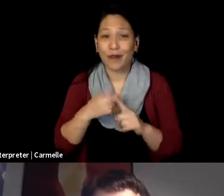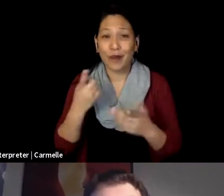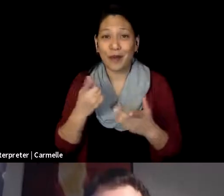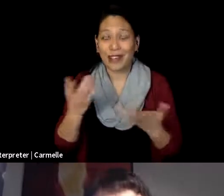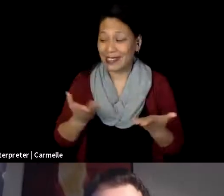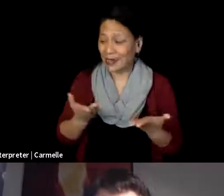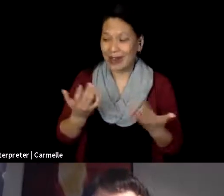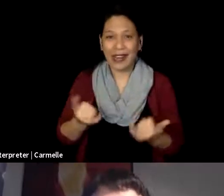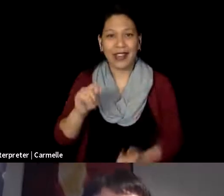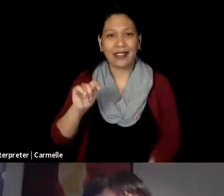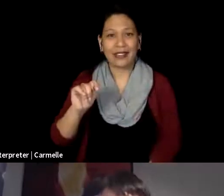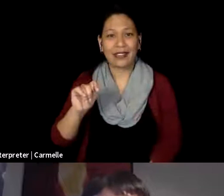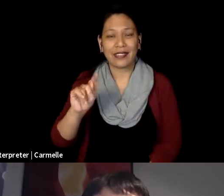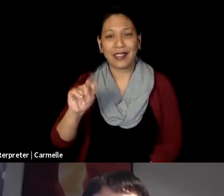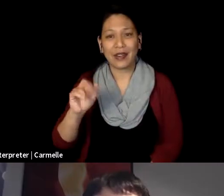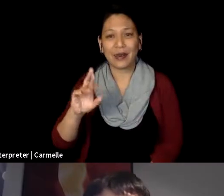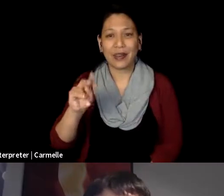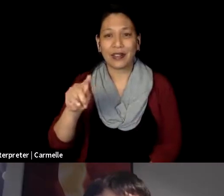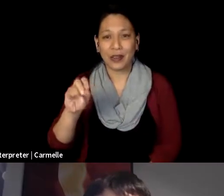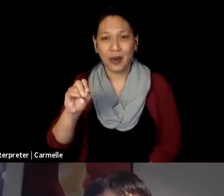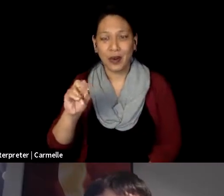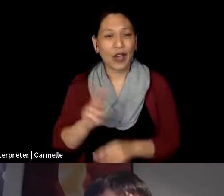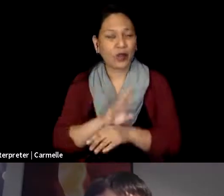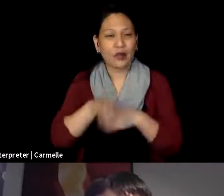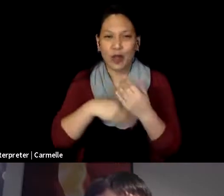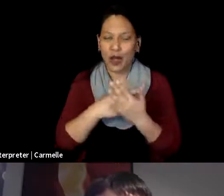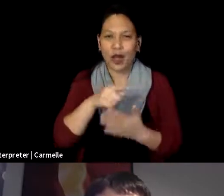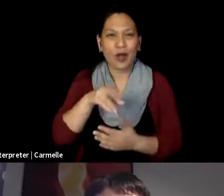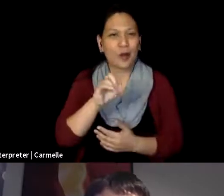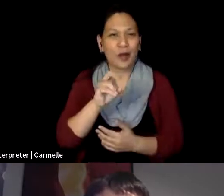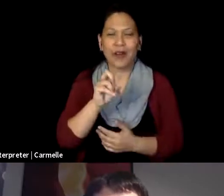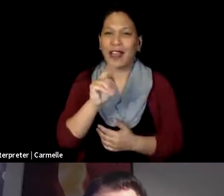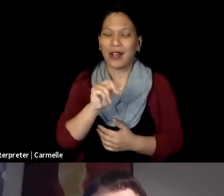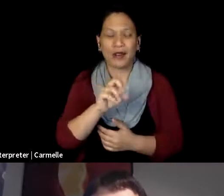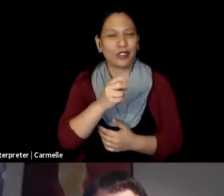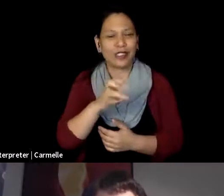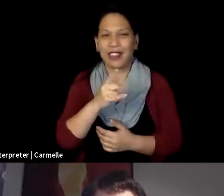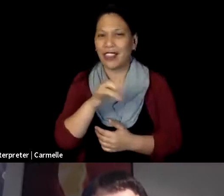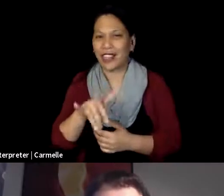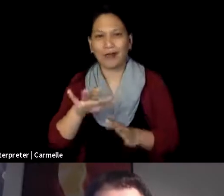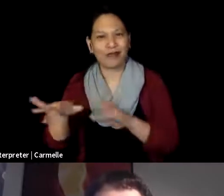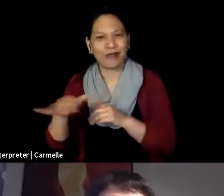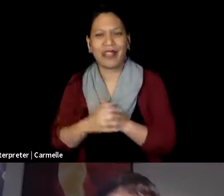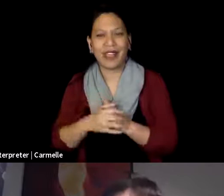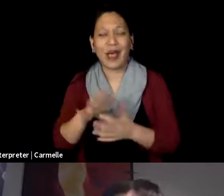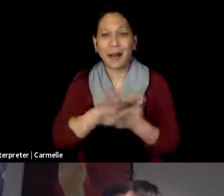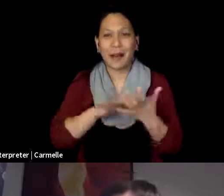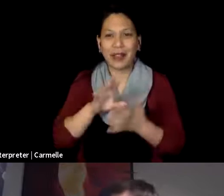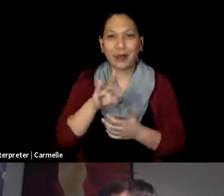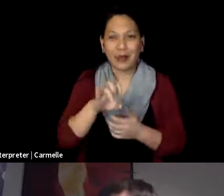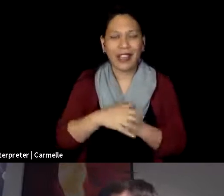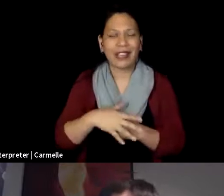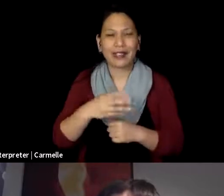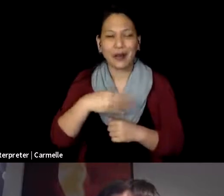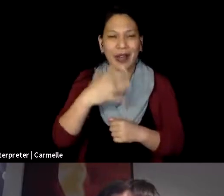Tagarondo. I use all pronouns. I'm a 30-something mixed-race Afro-Indigenous and white settler,